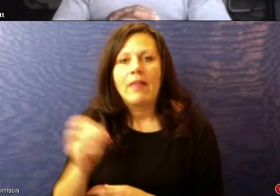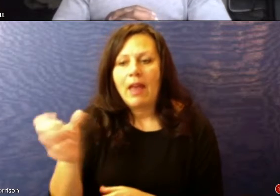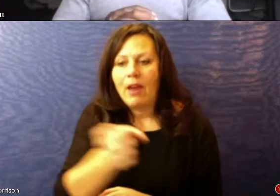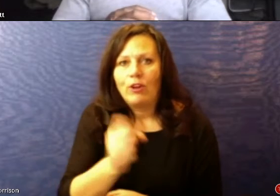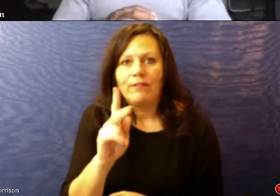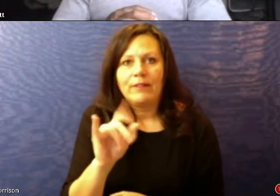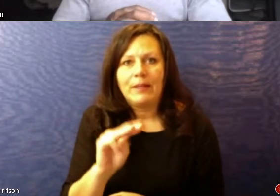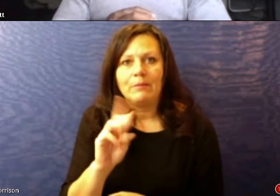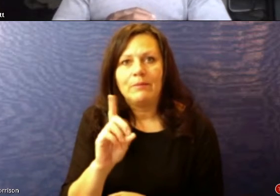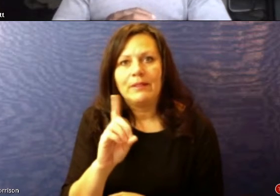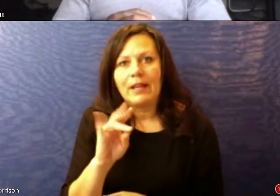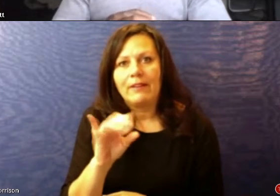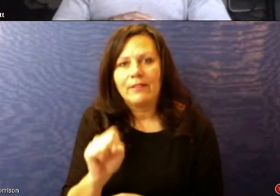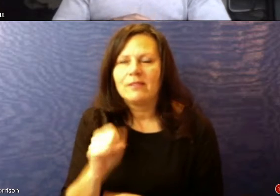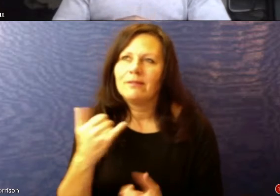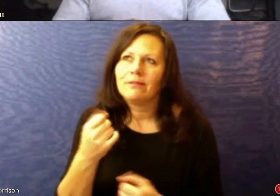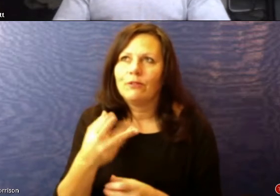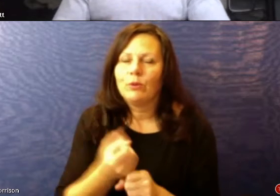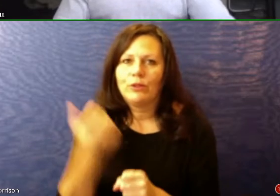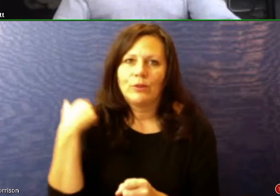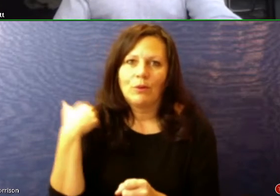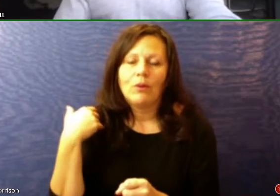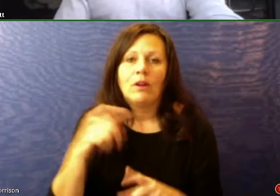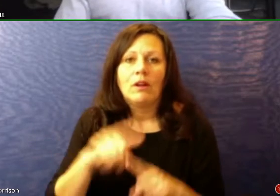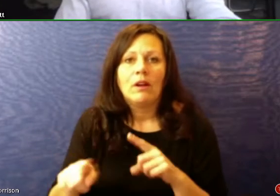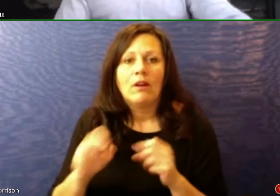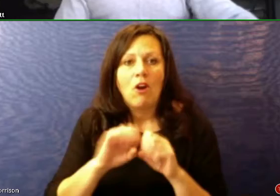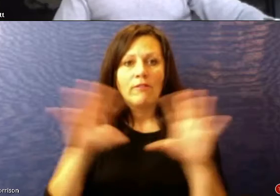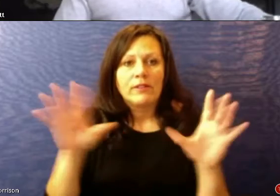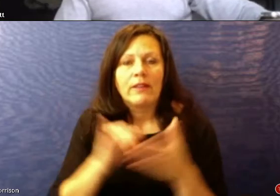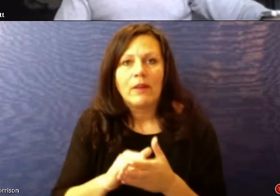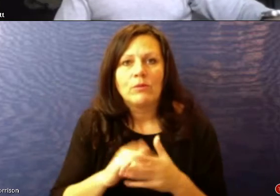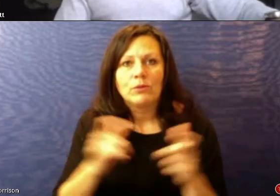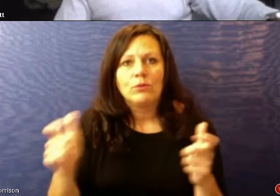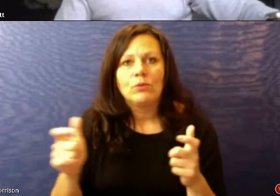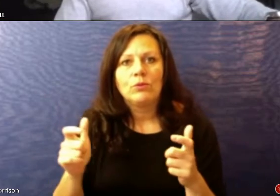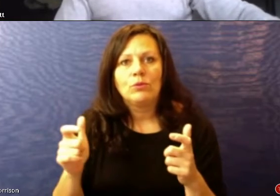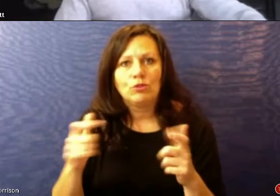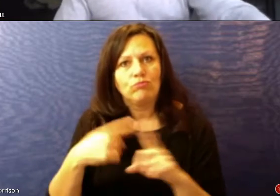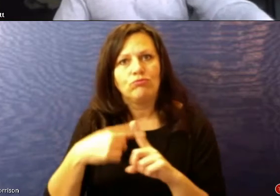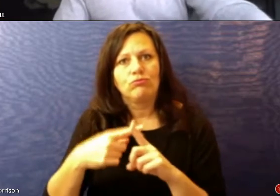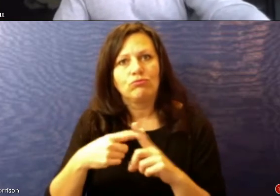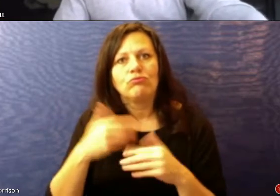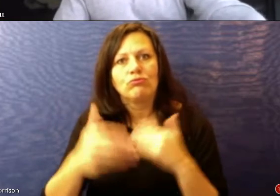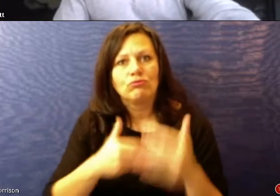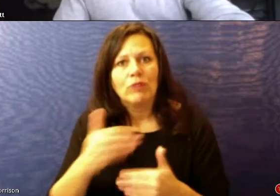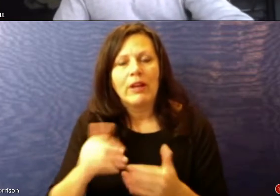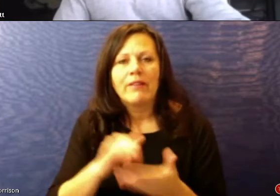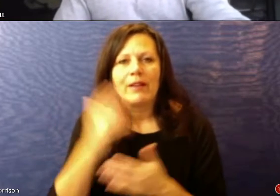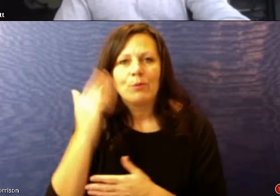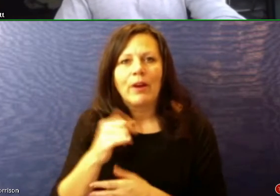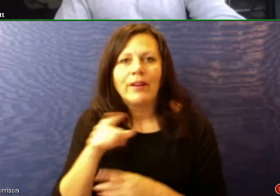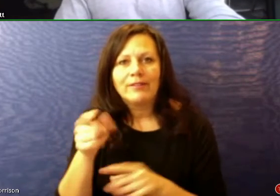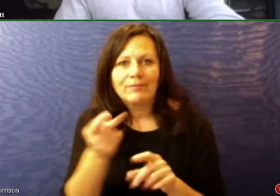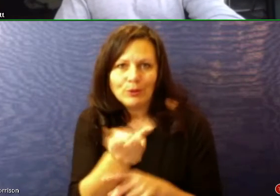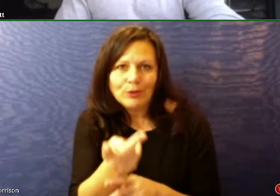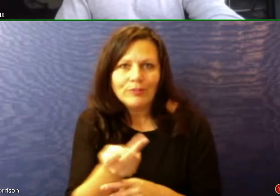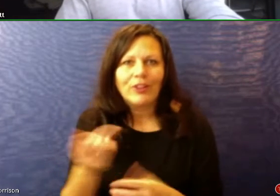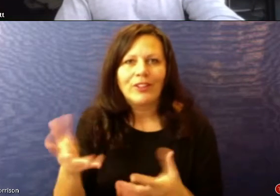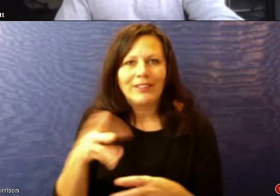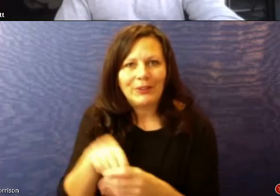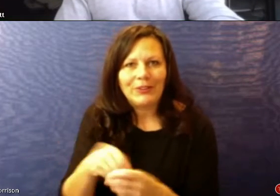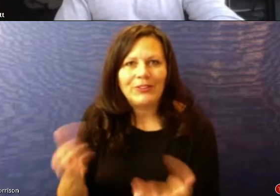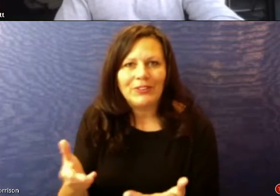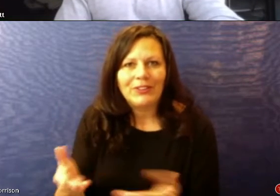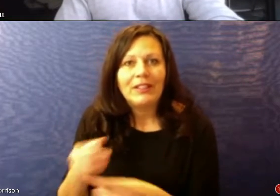goes back a few years now, and that's obviously a huge step, and it's why yourself and Jeff are here.